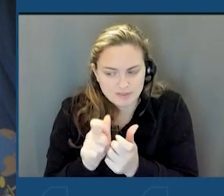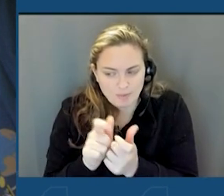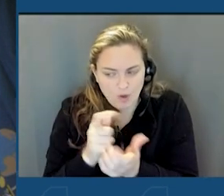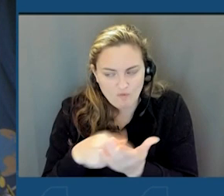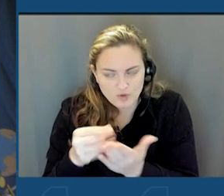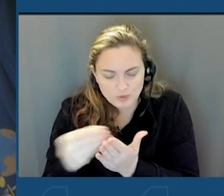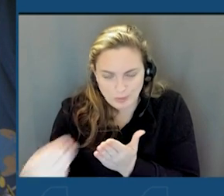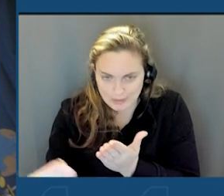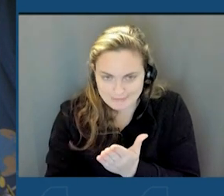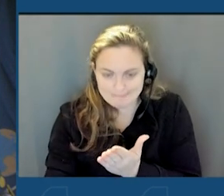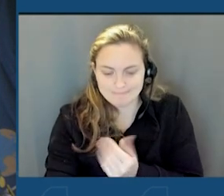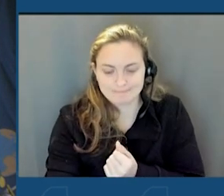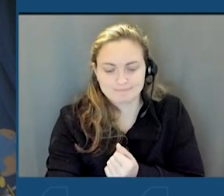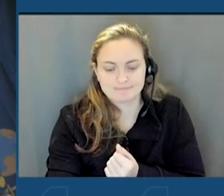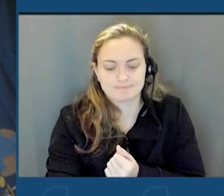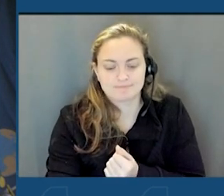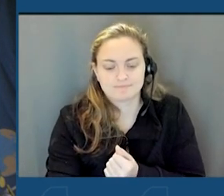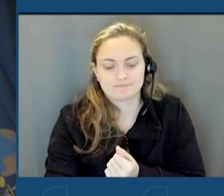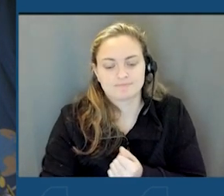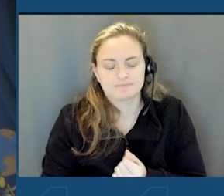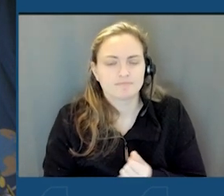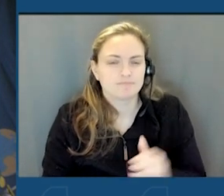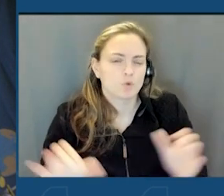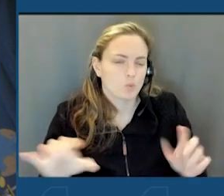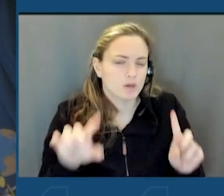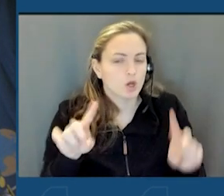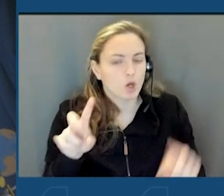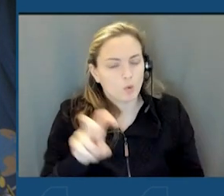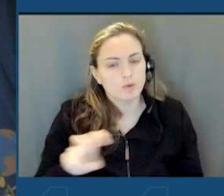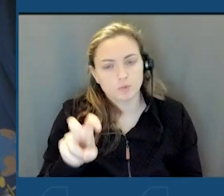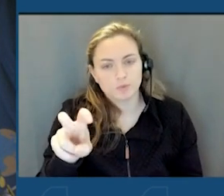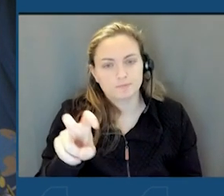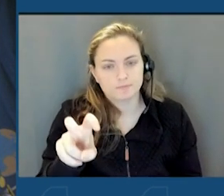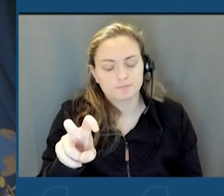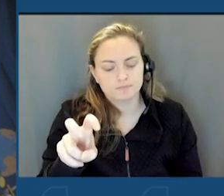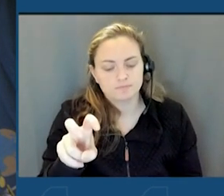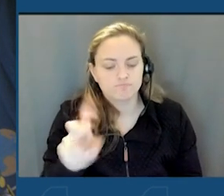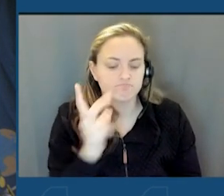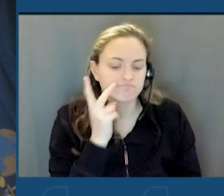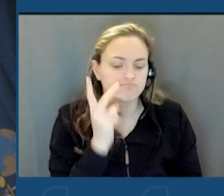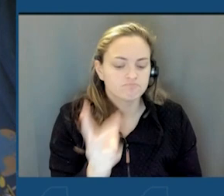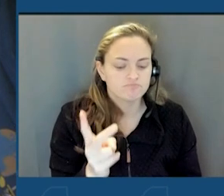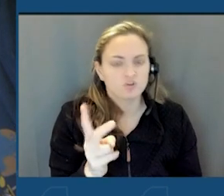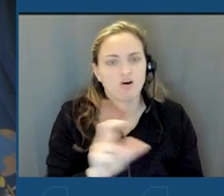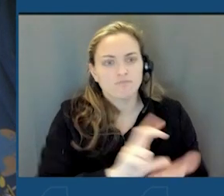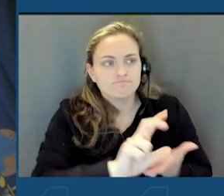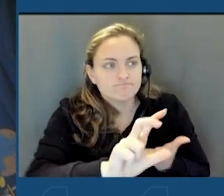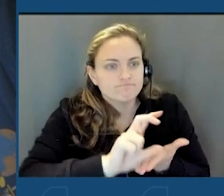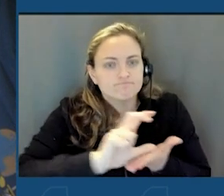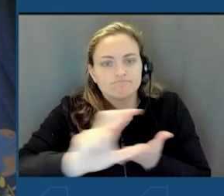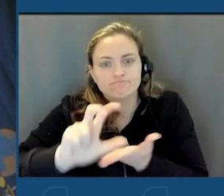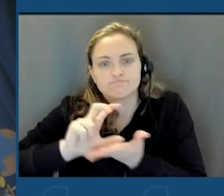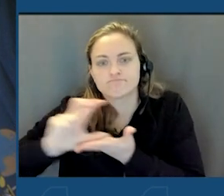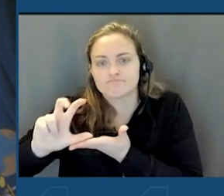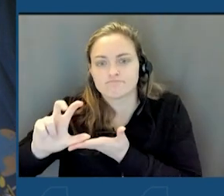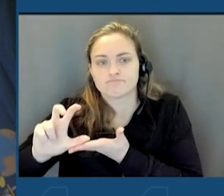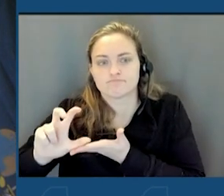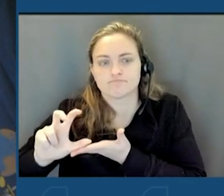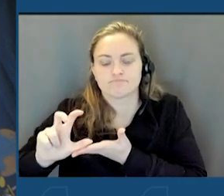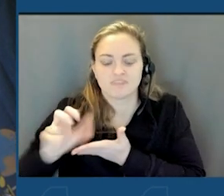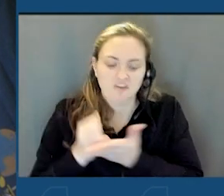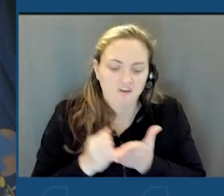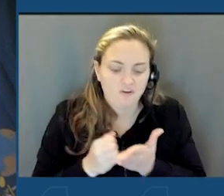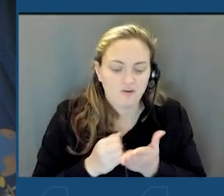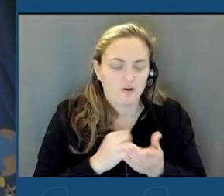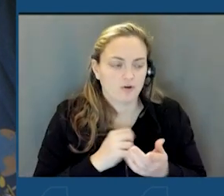bought. But we did go on that tour, and we got to see the investments in art